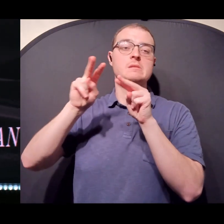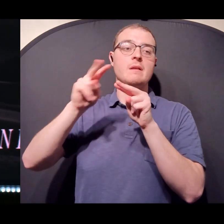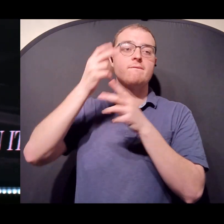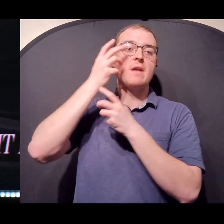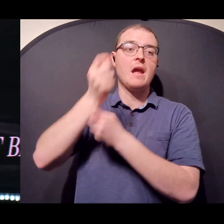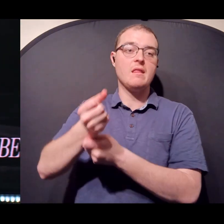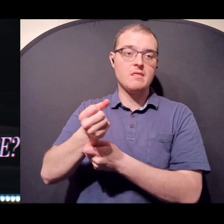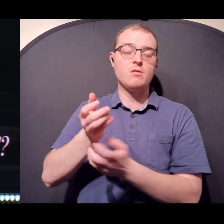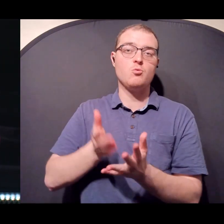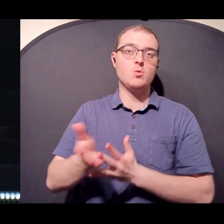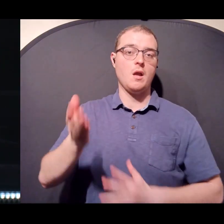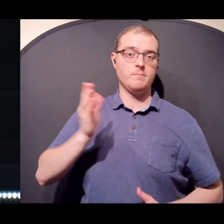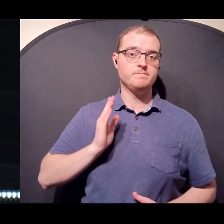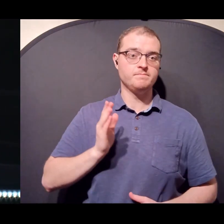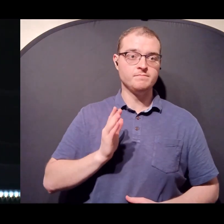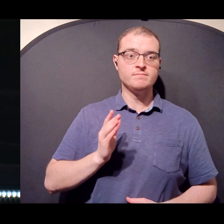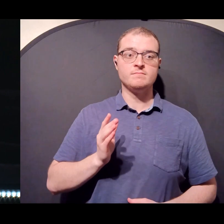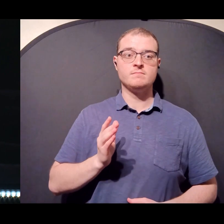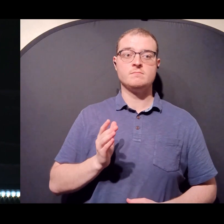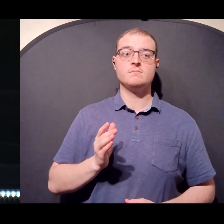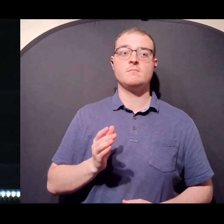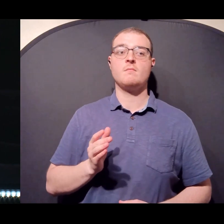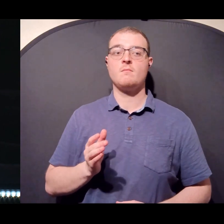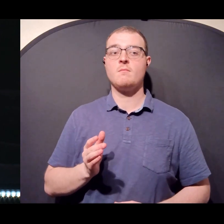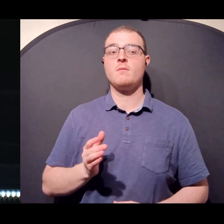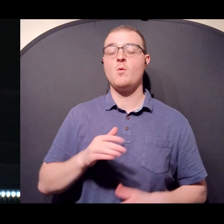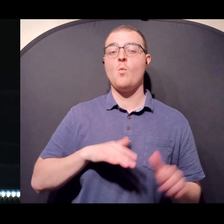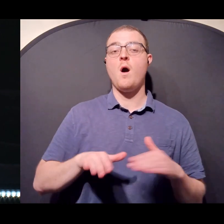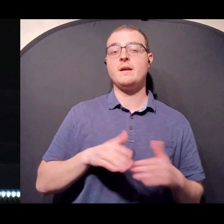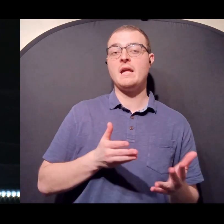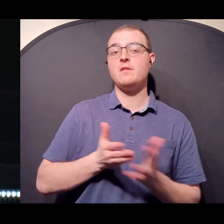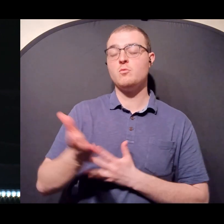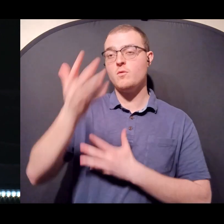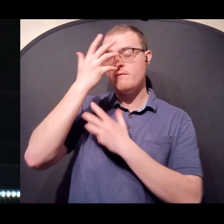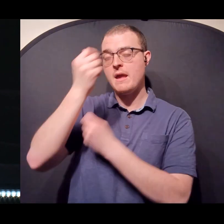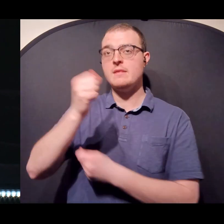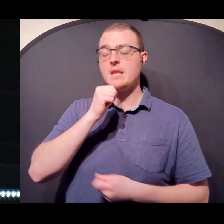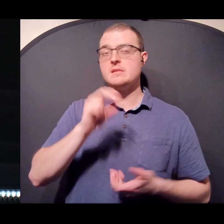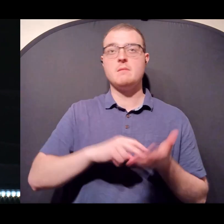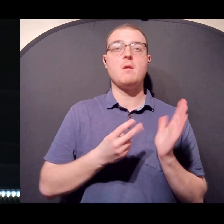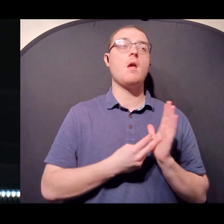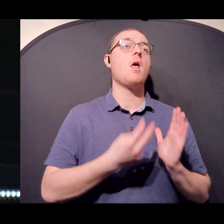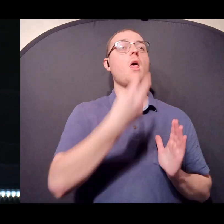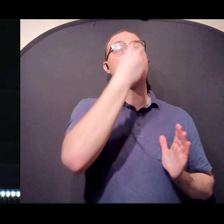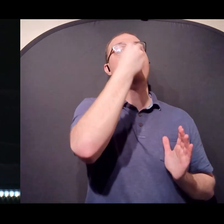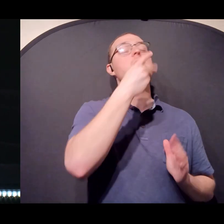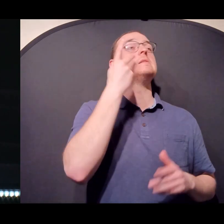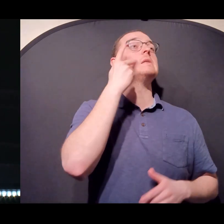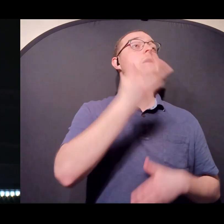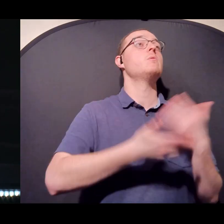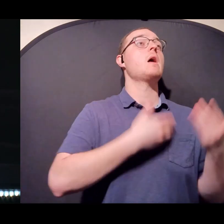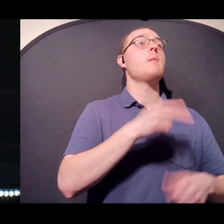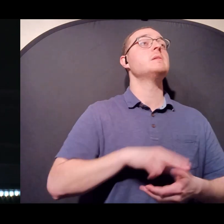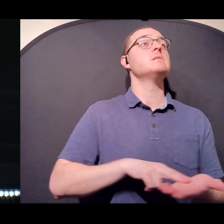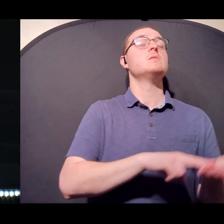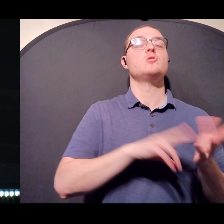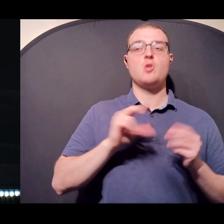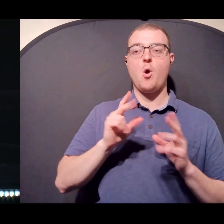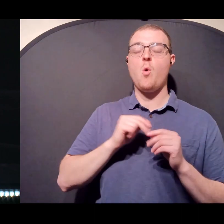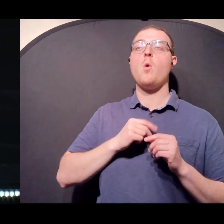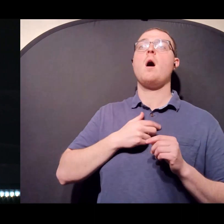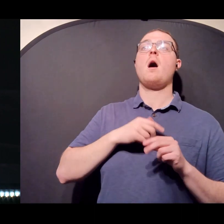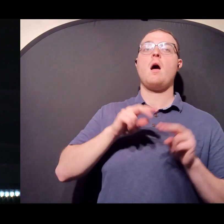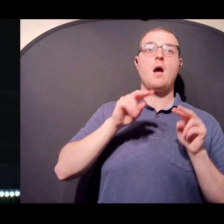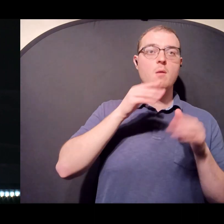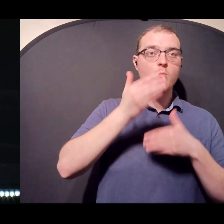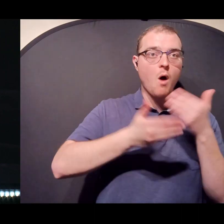heard that, walking by faith, us blind faith. No, walking by faith and not by sight just means that I don't blindly walk, I walk with